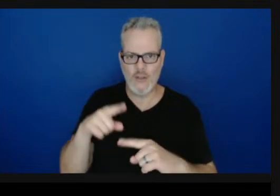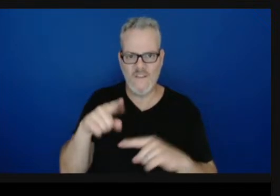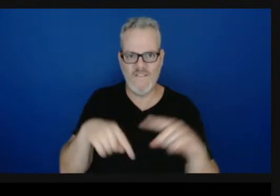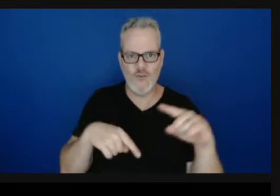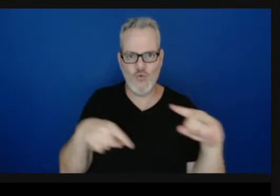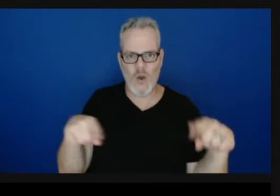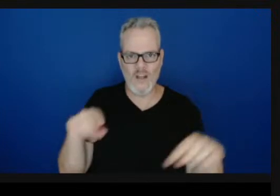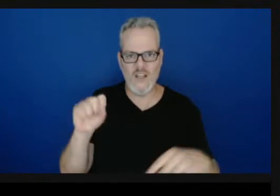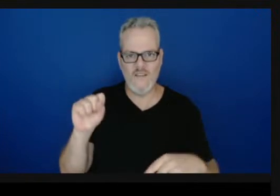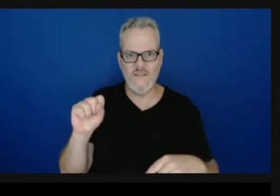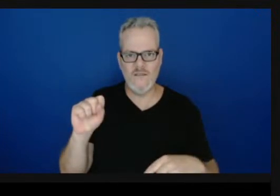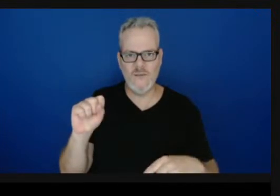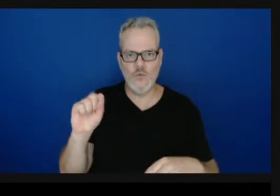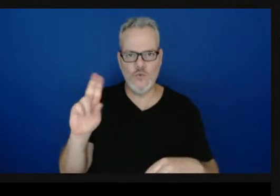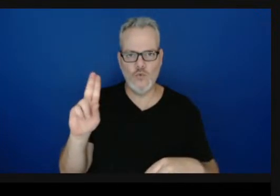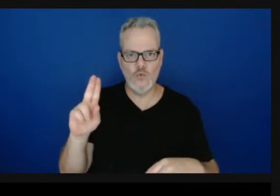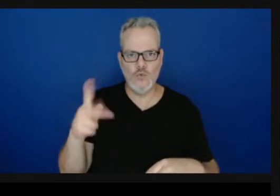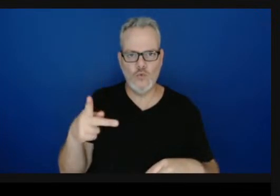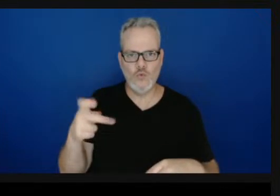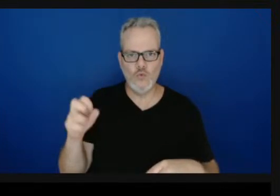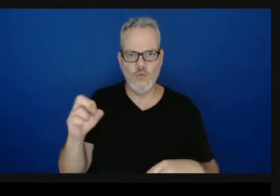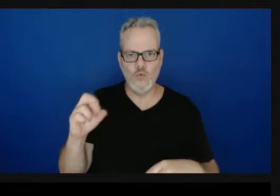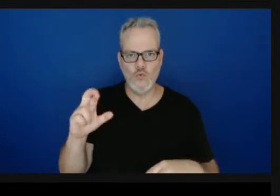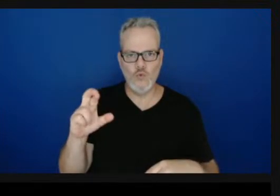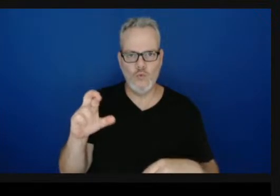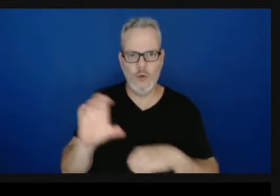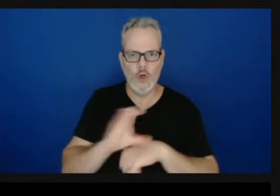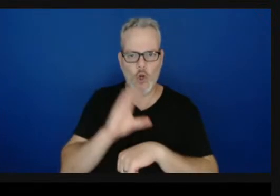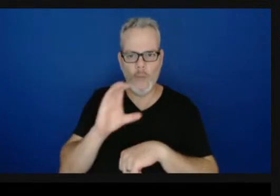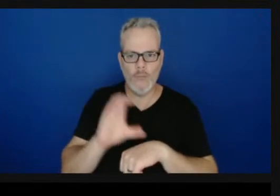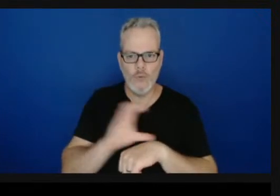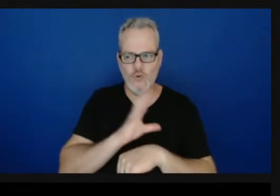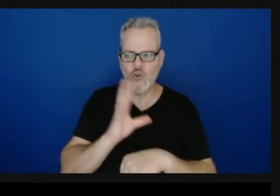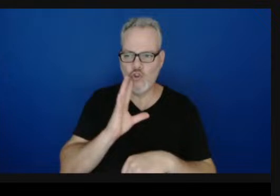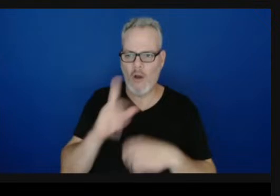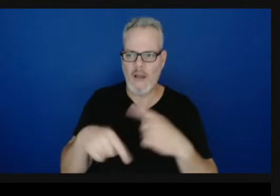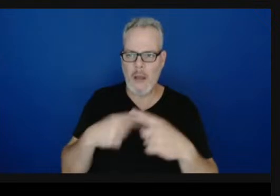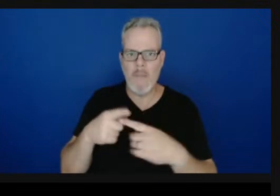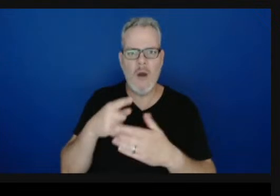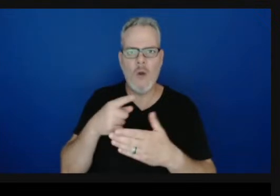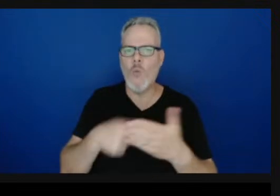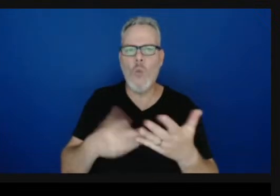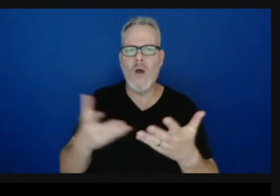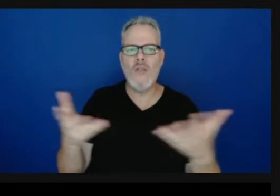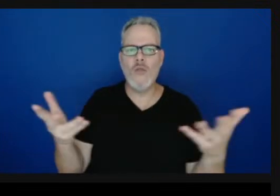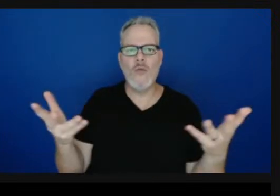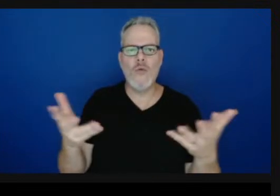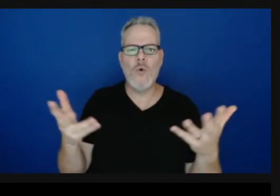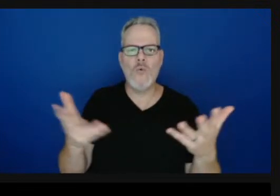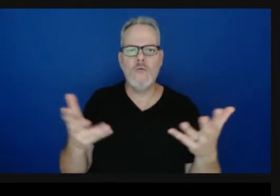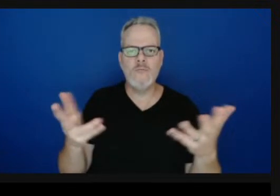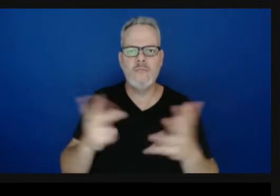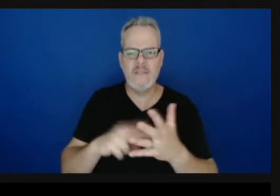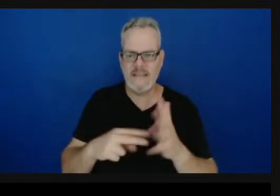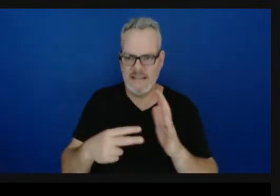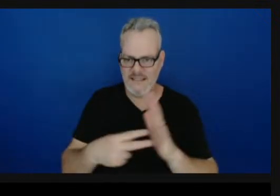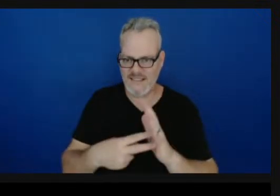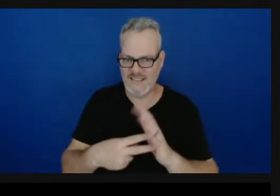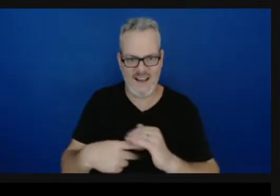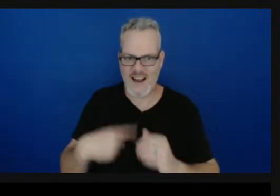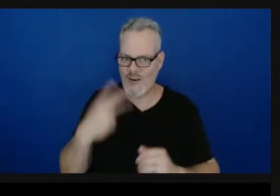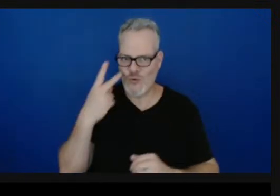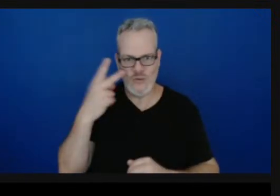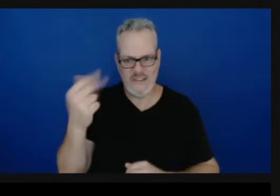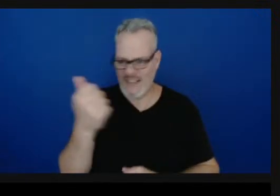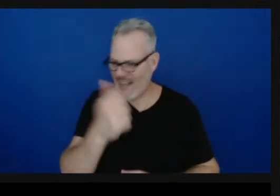supercomputers, and talking about what those are. So yeah, I don't see any questions